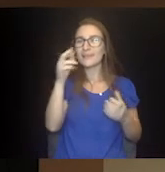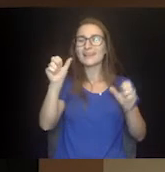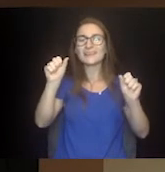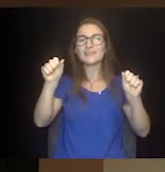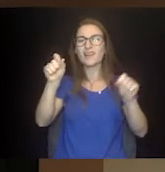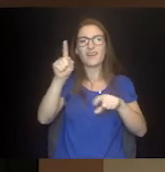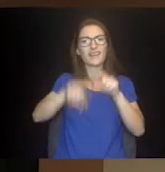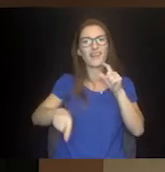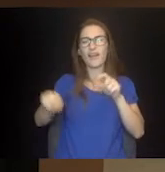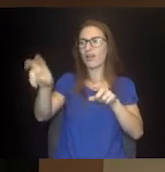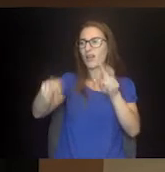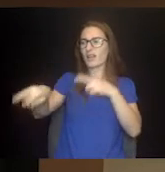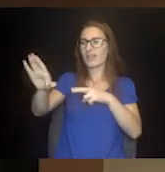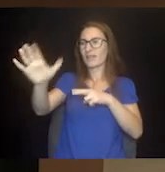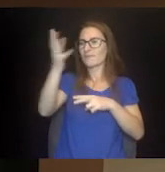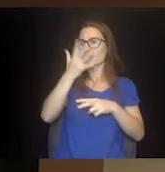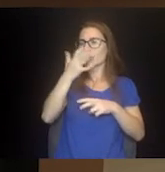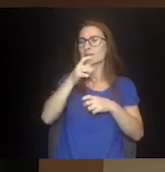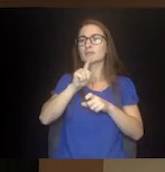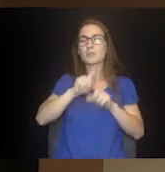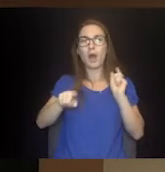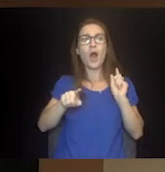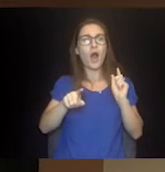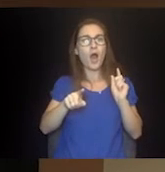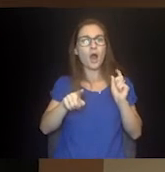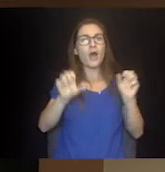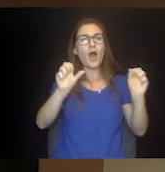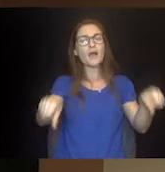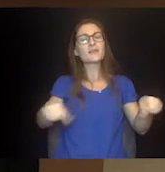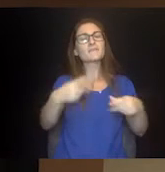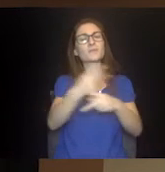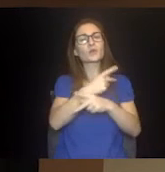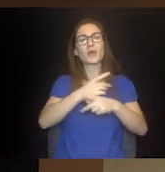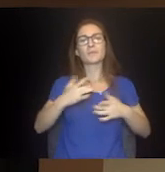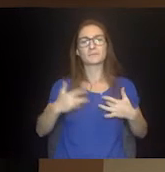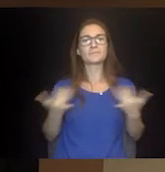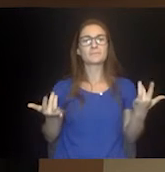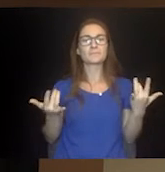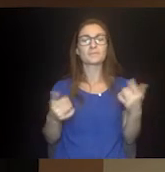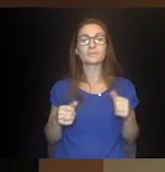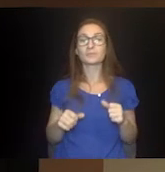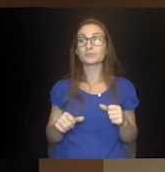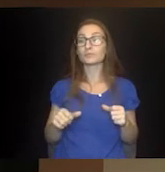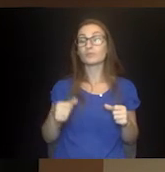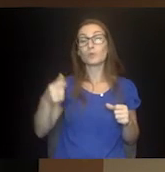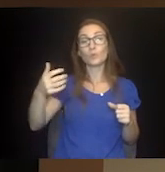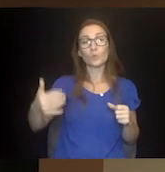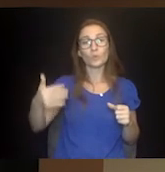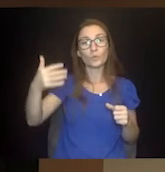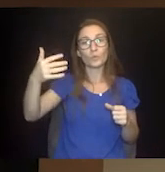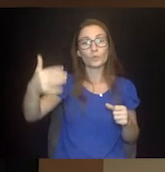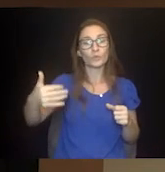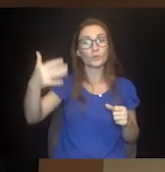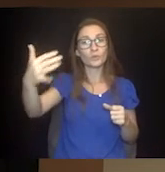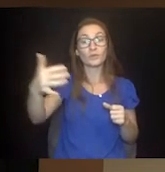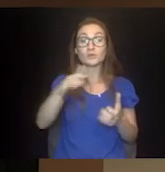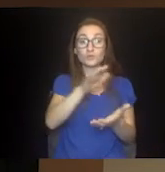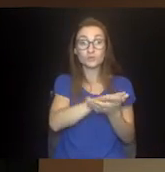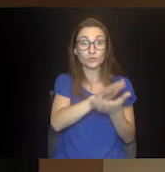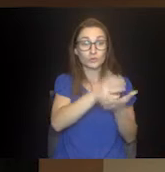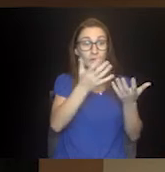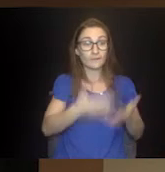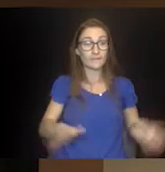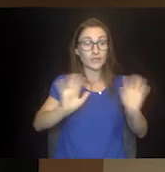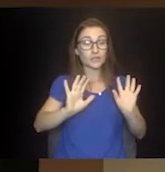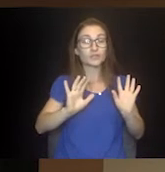started to notice that I might not be able to see people's faces, but I can understand what's going on. And it worked the same with animals. And little by little, someone took an opportunity on me